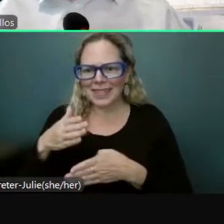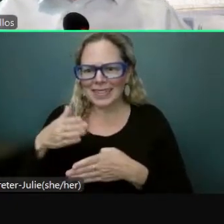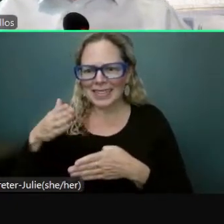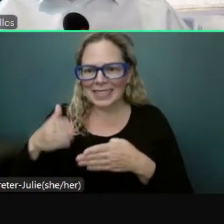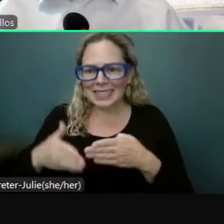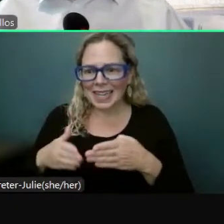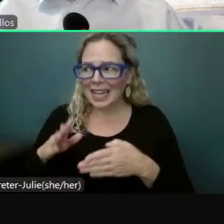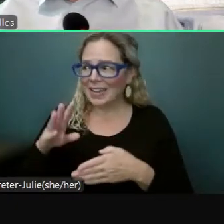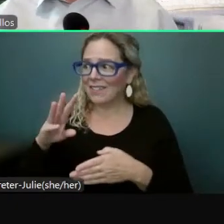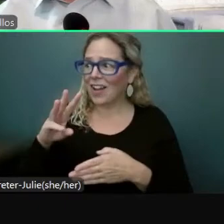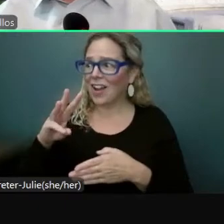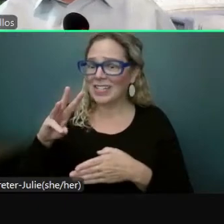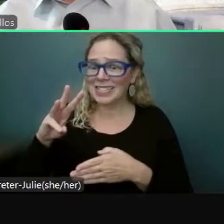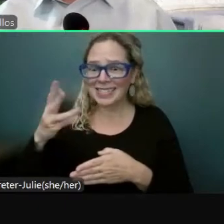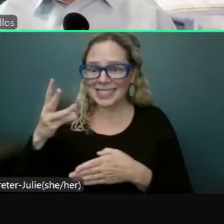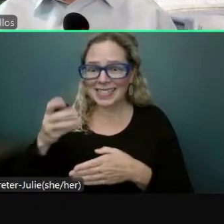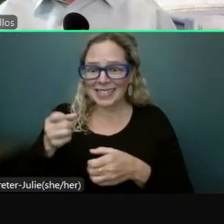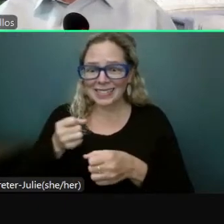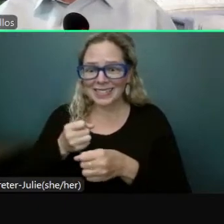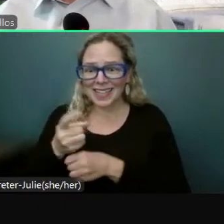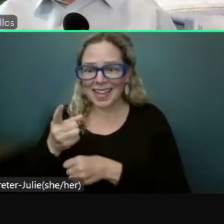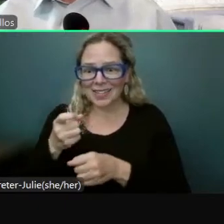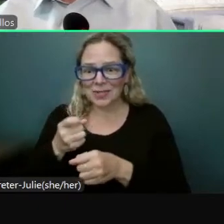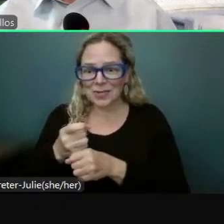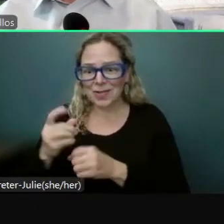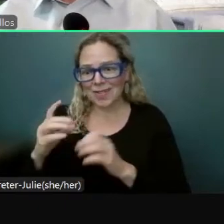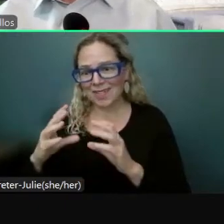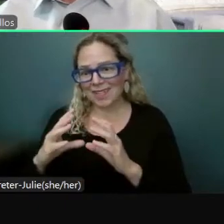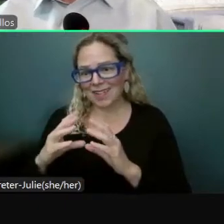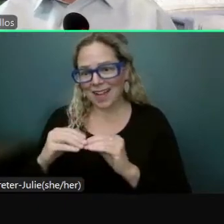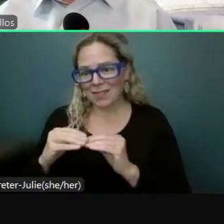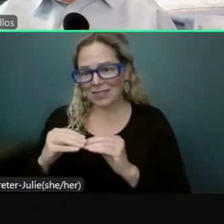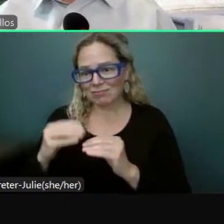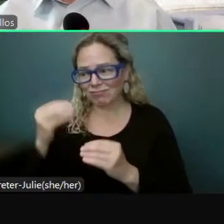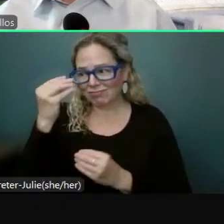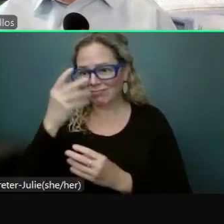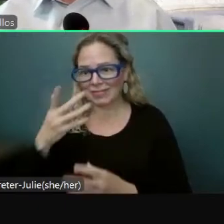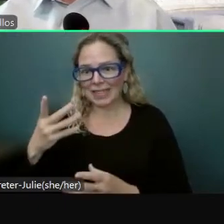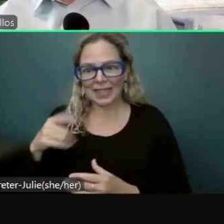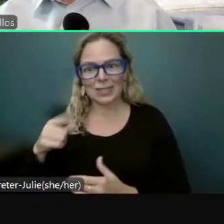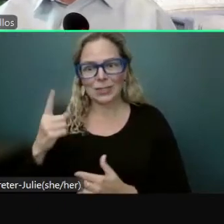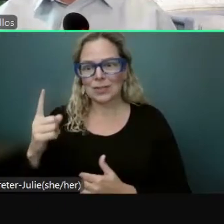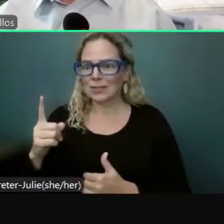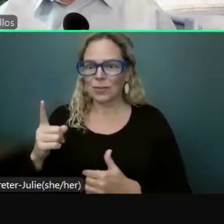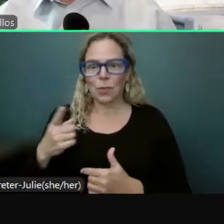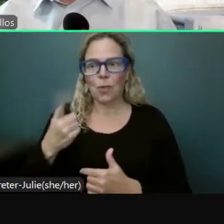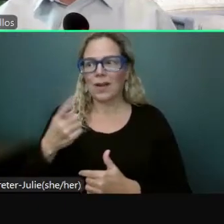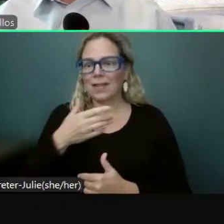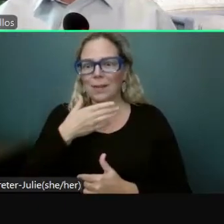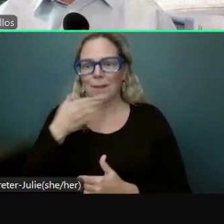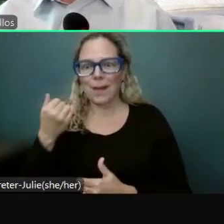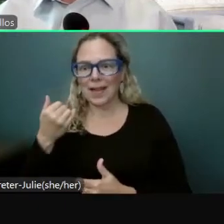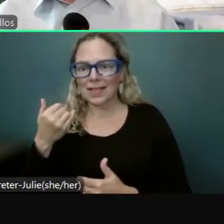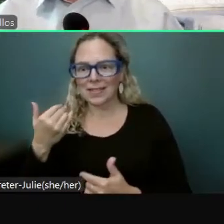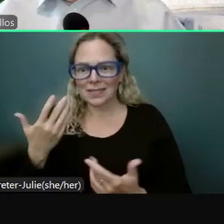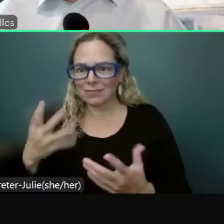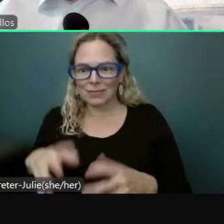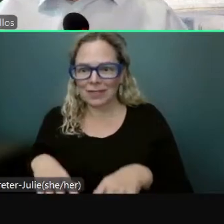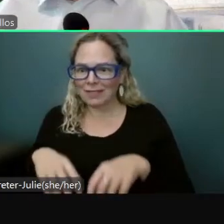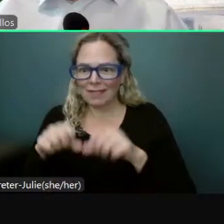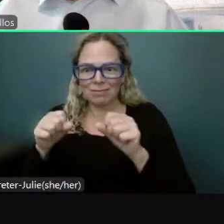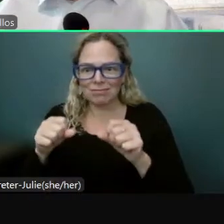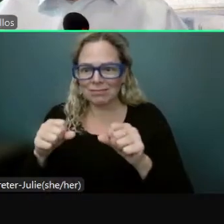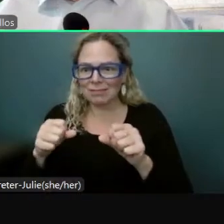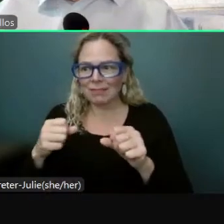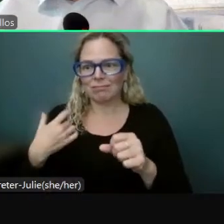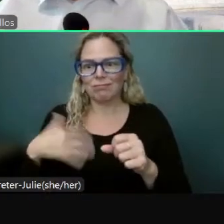and I have to say that I think this is one of the best ones we've ever held. I was just floored from